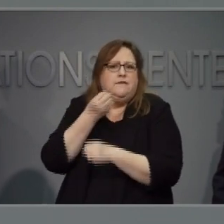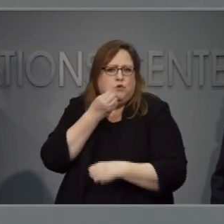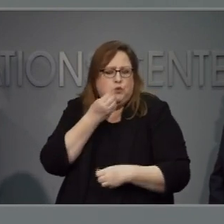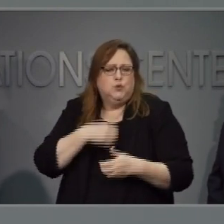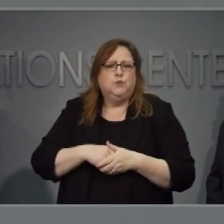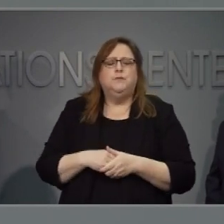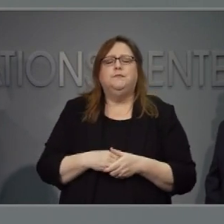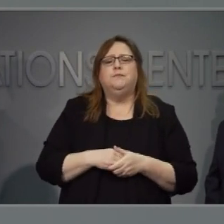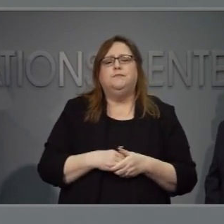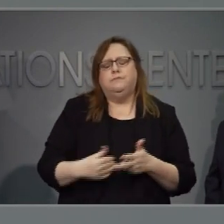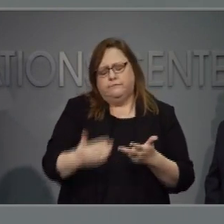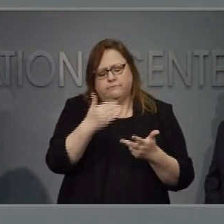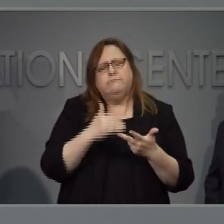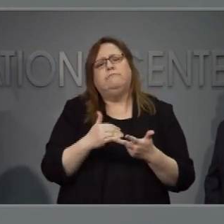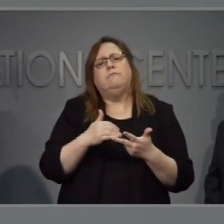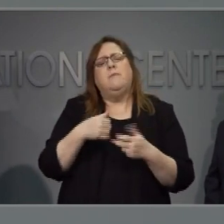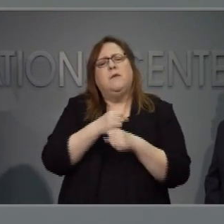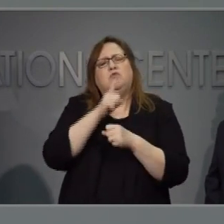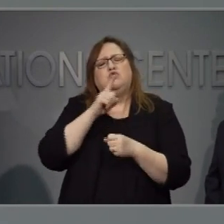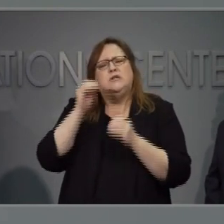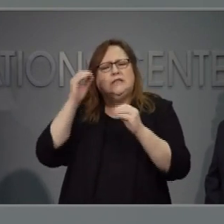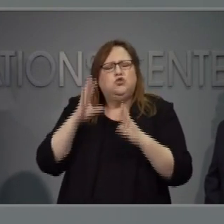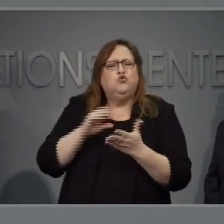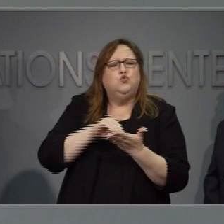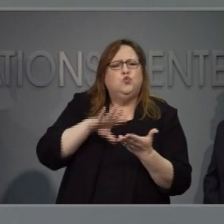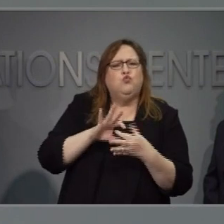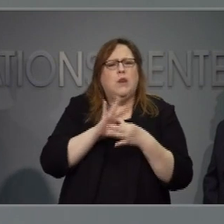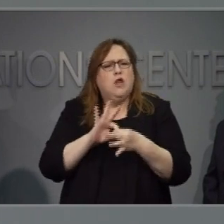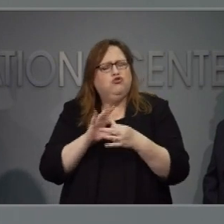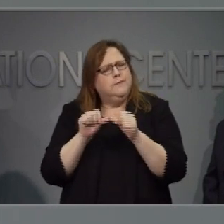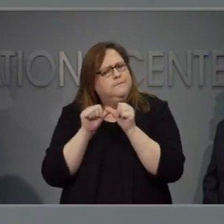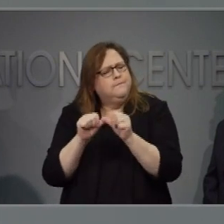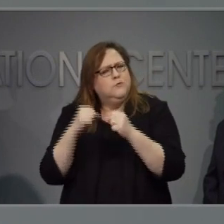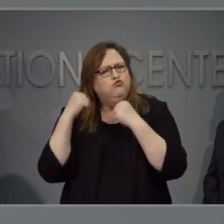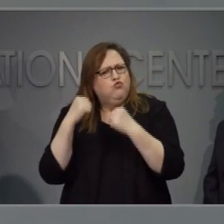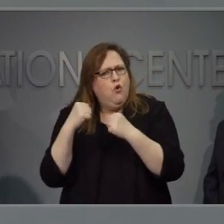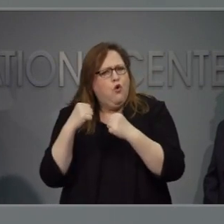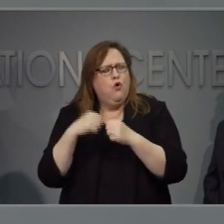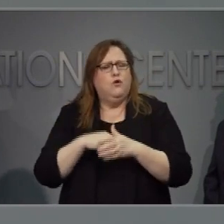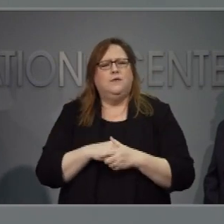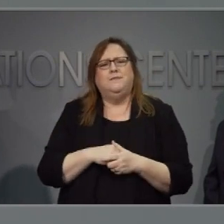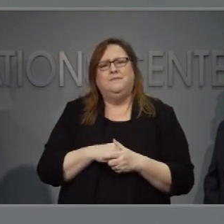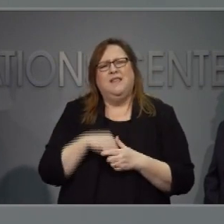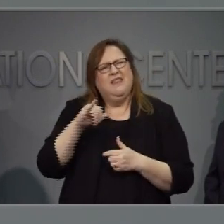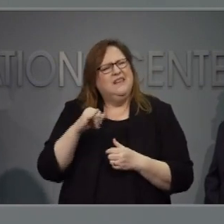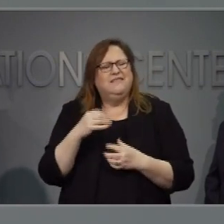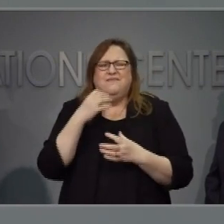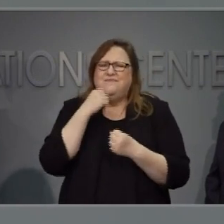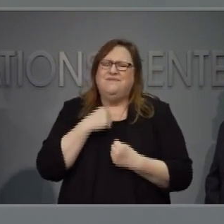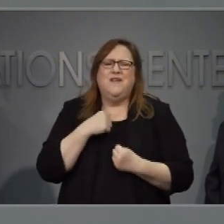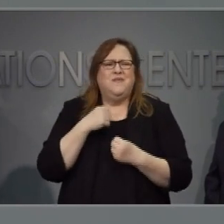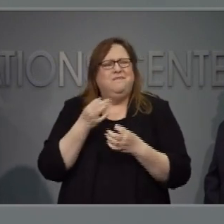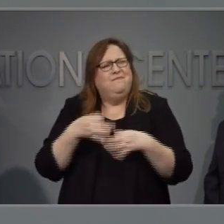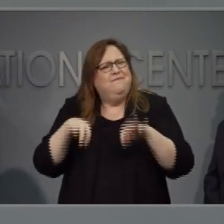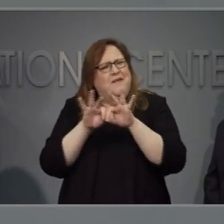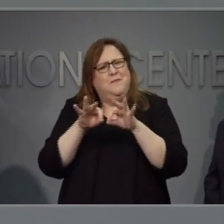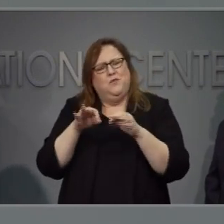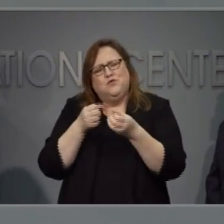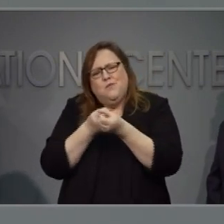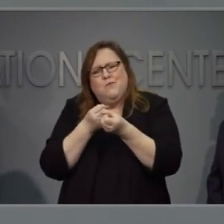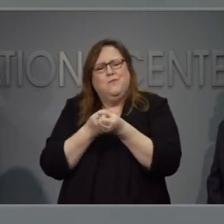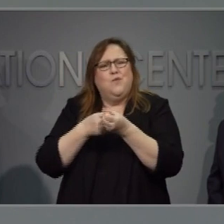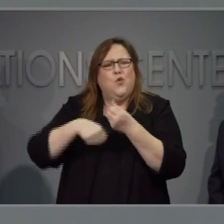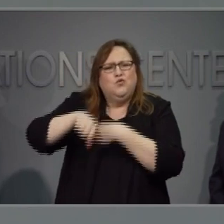maintaining teacher and student relationships which provide extraordinarily valuable social emotional support to our